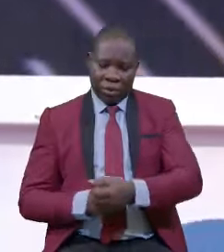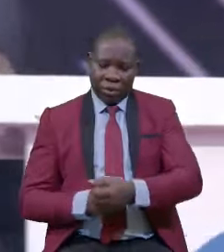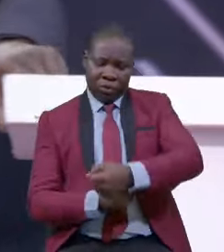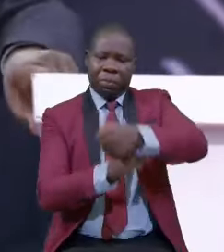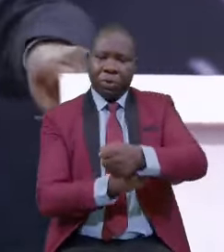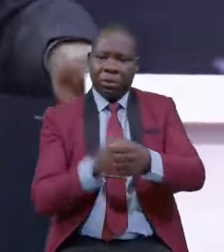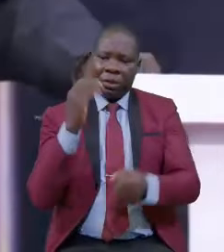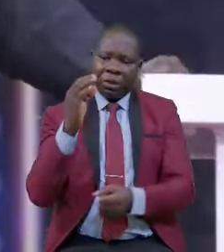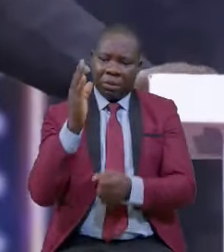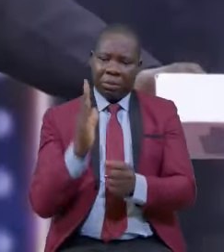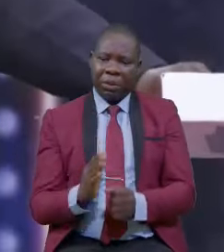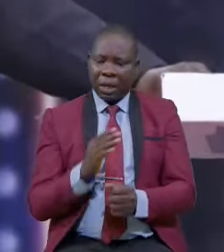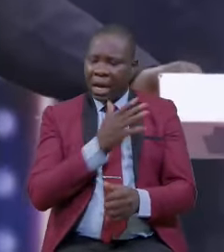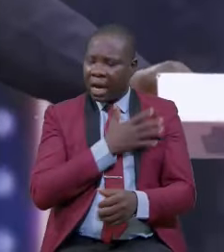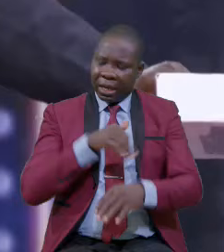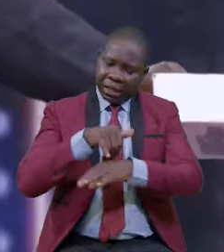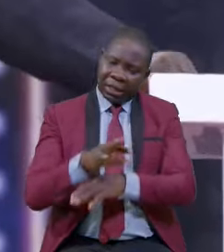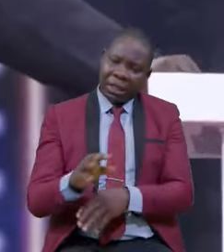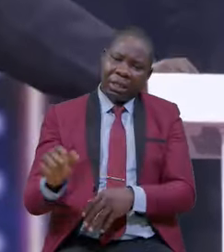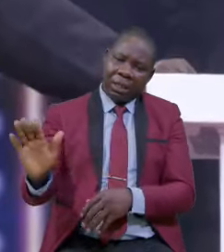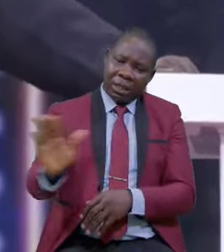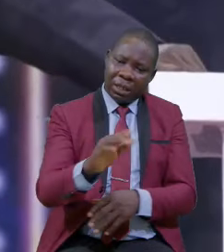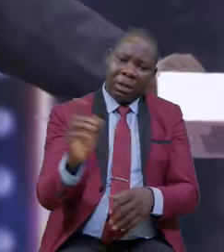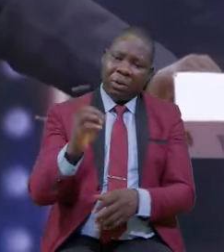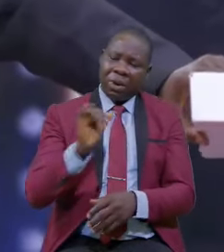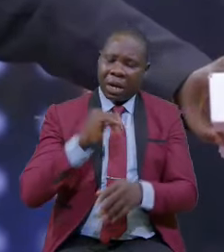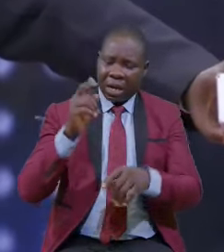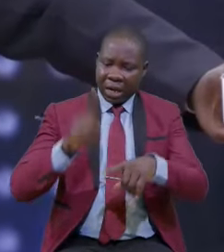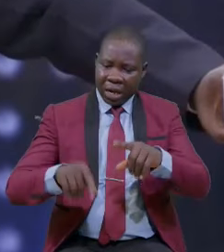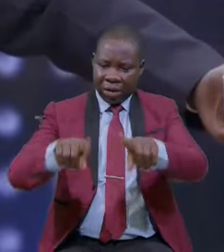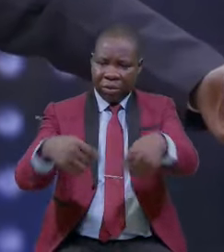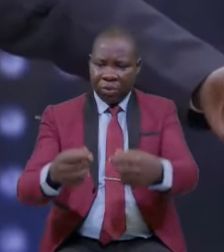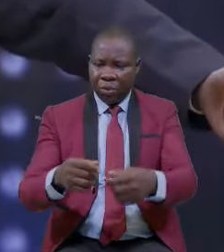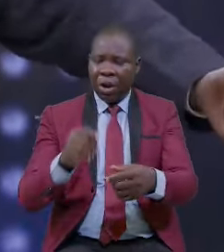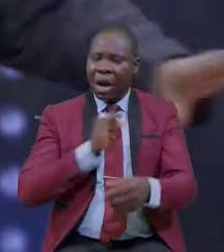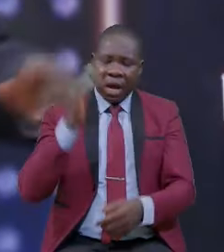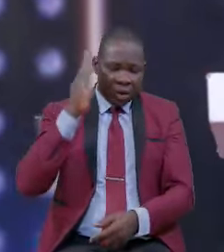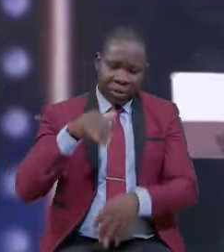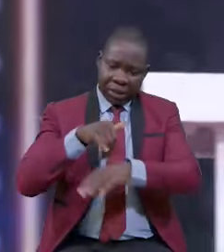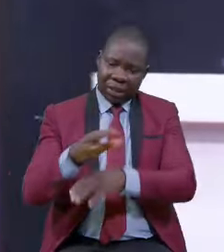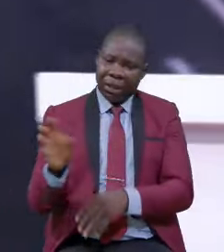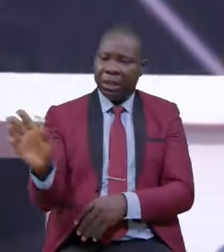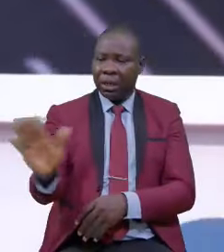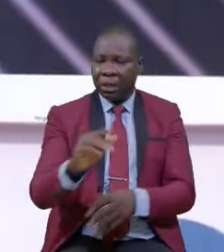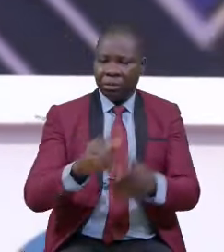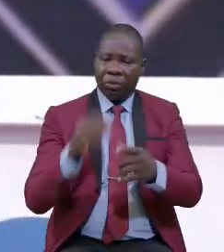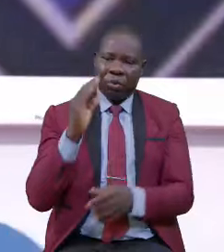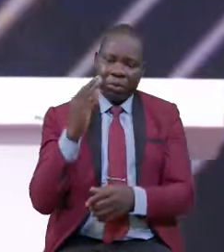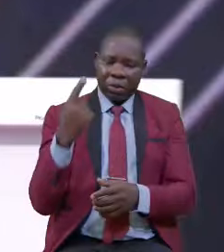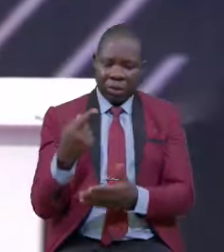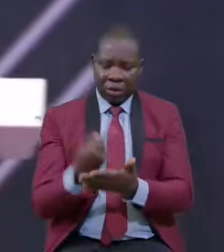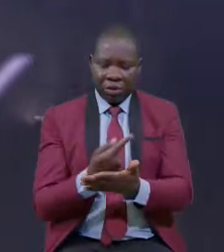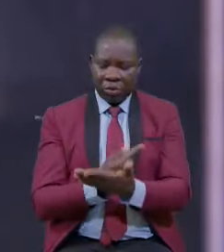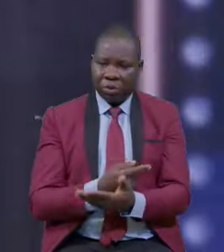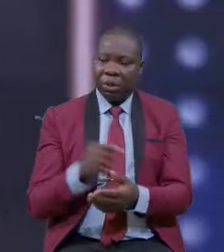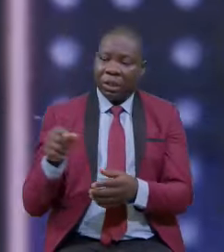go, and I will send them to preach the gospel. He didn't have that basic instruction before leaving the earth. Now he's going to be